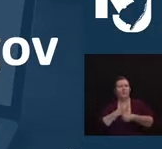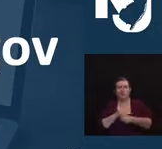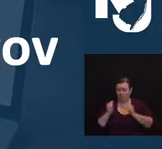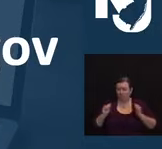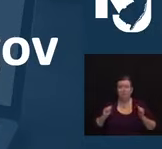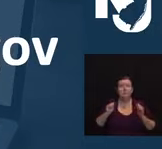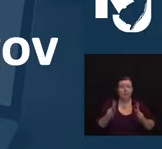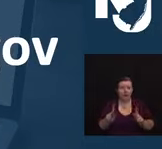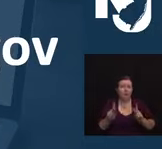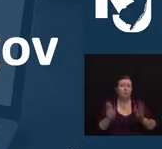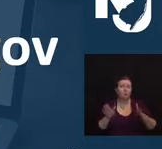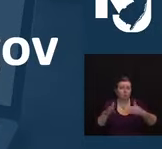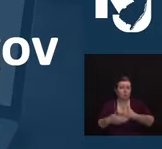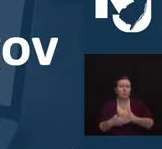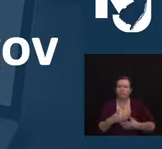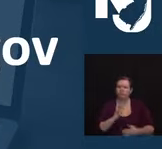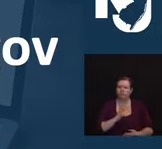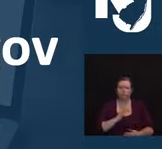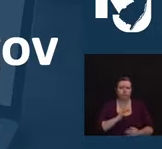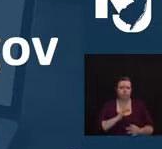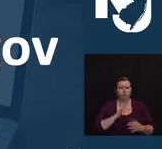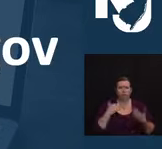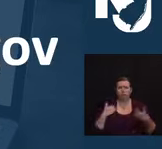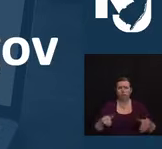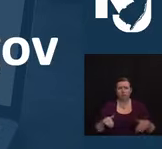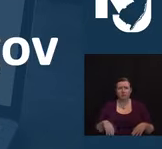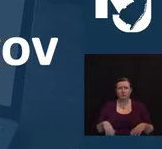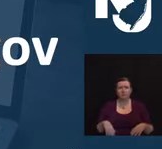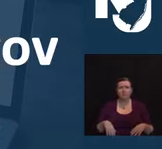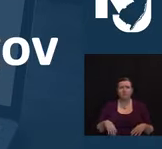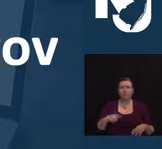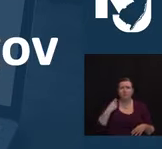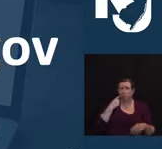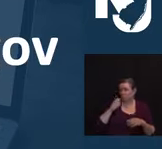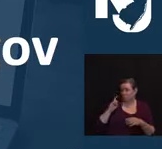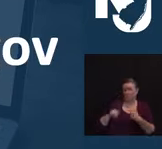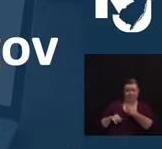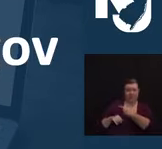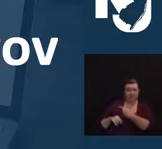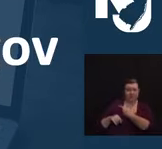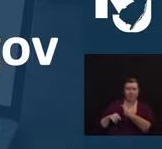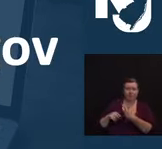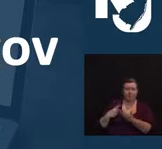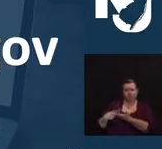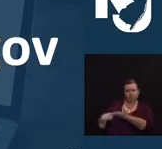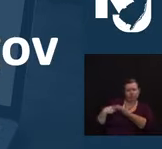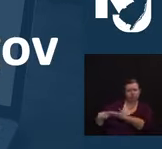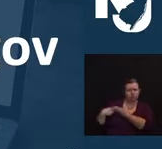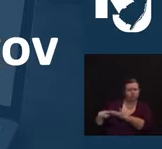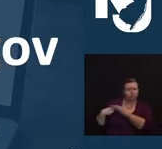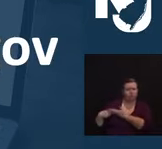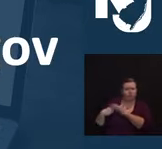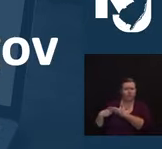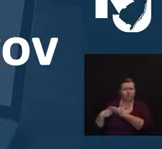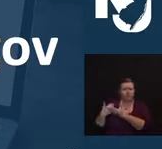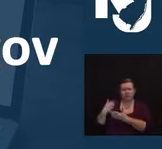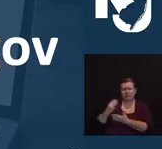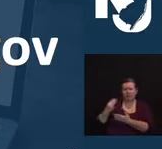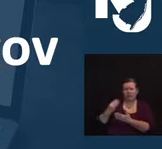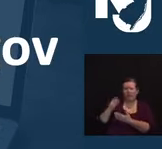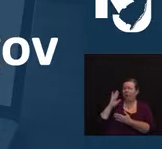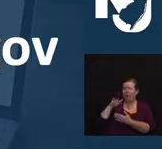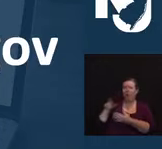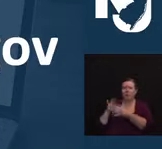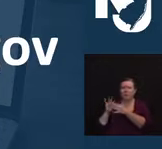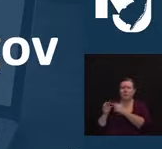Next, Judy, I want to build on some of the conversation we had on Monday, and I know you may have some things, I know, in fact, you have some things to say on this. Before I move to the overnight